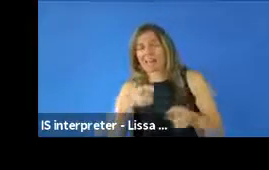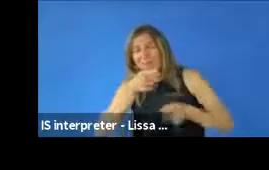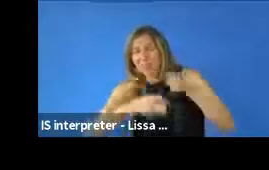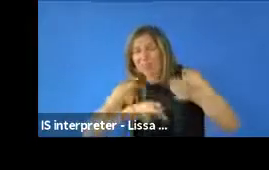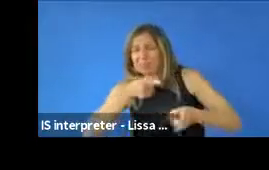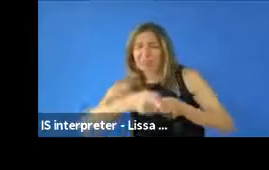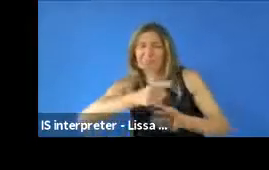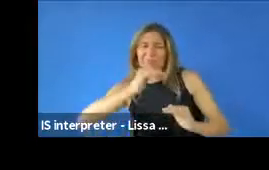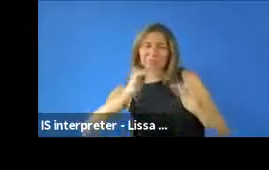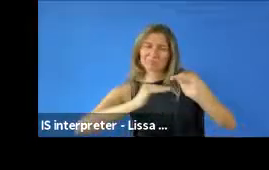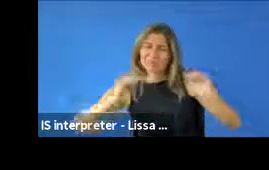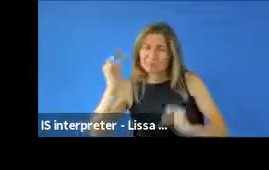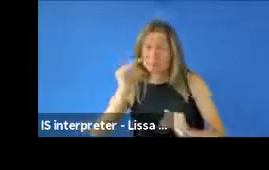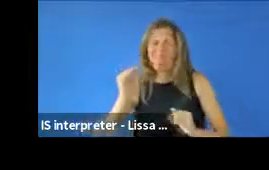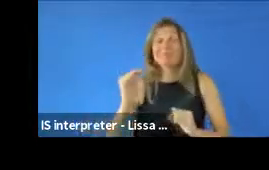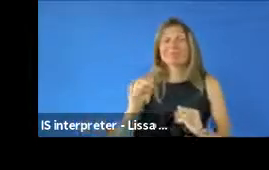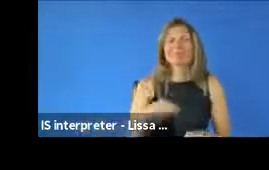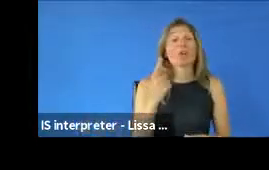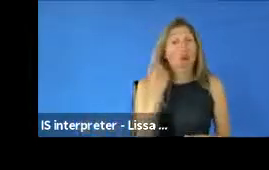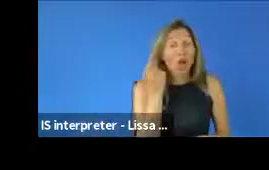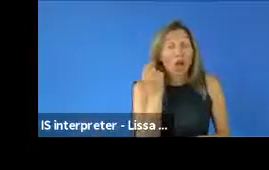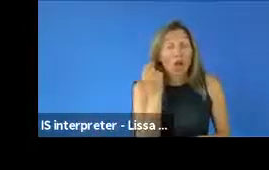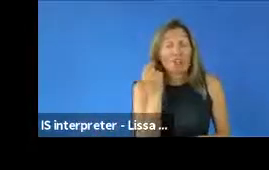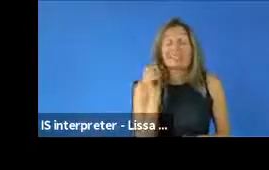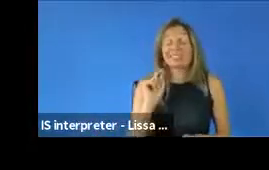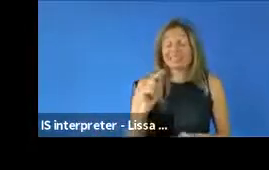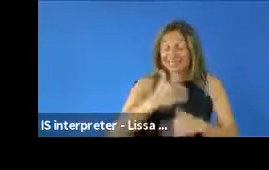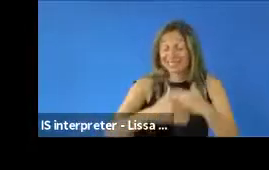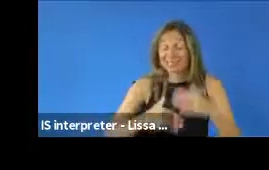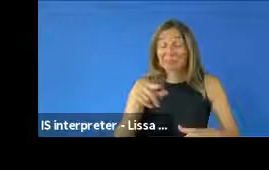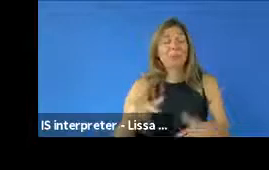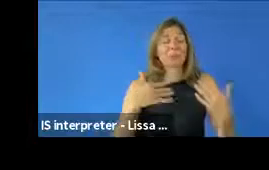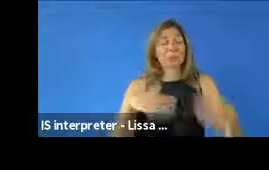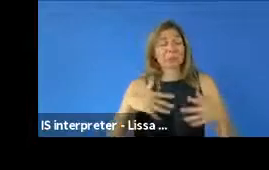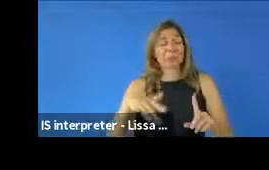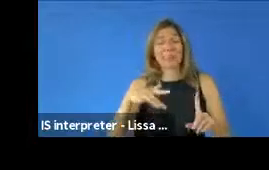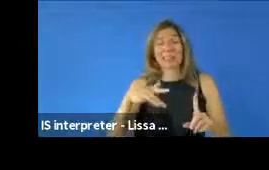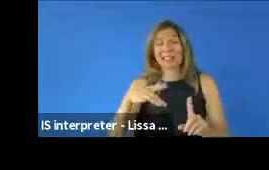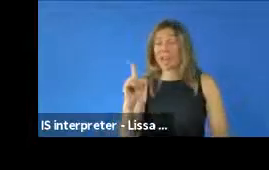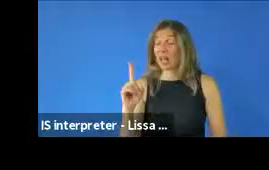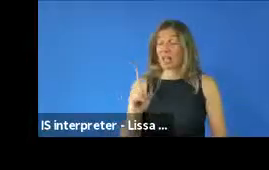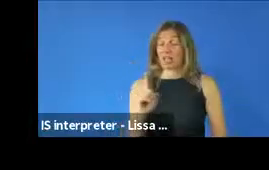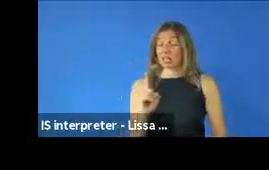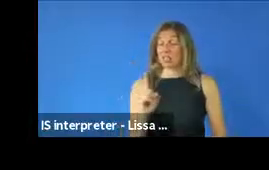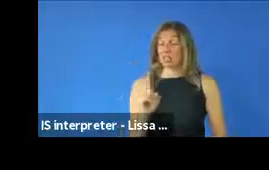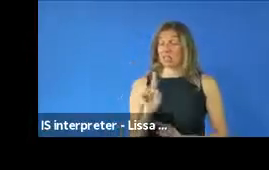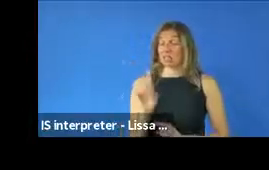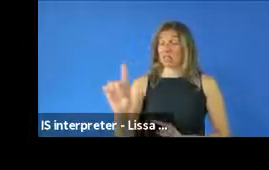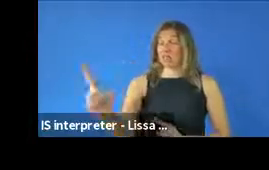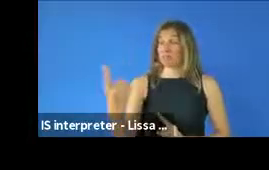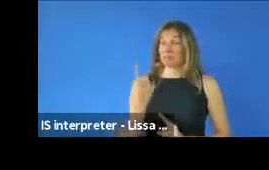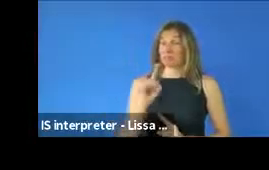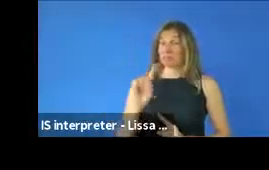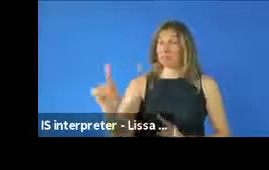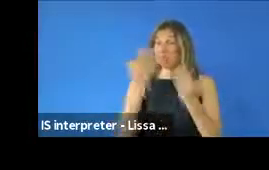communities. Girls with disabilities face increased risk of violence if traveling to schools alone. They are less likely to have